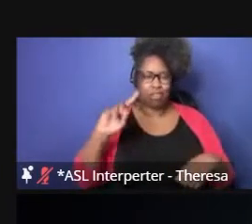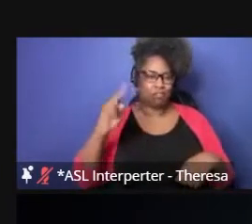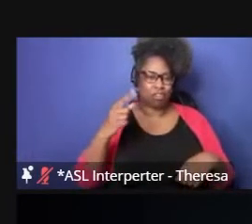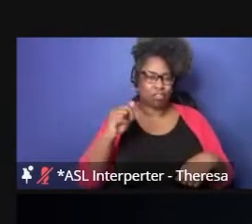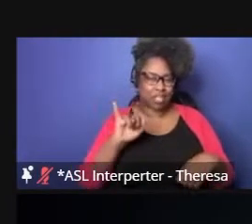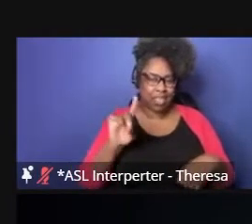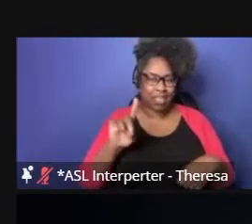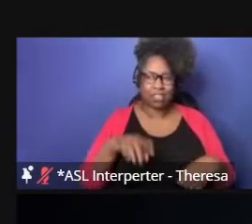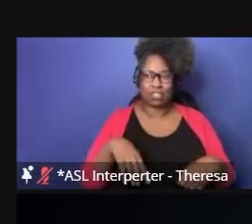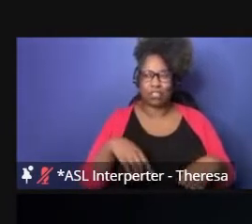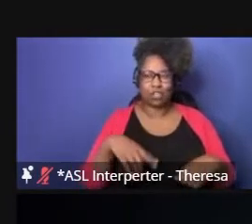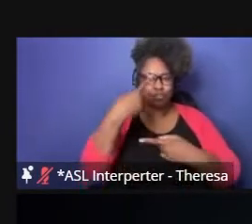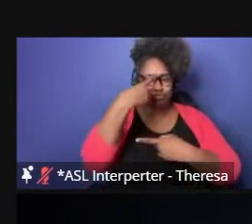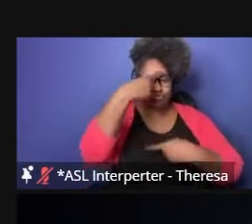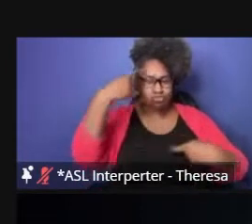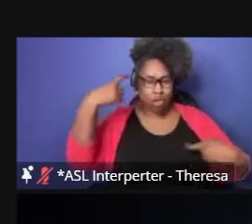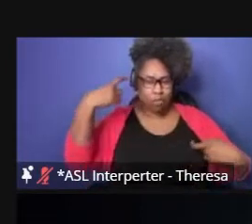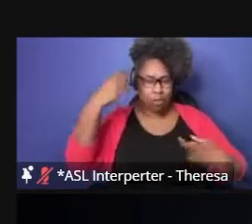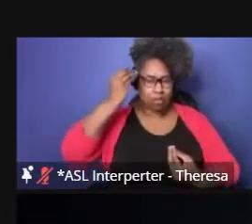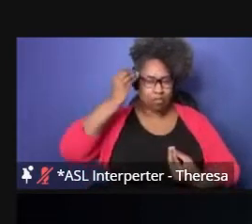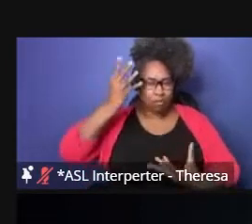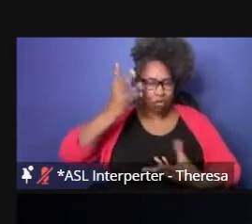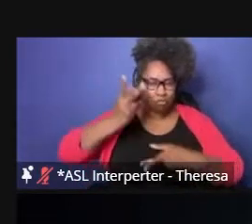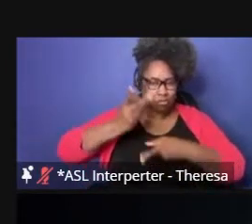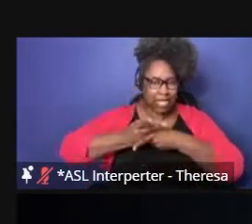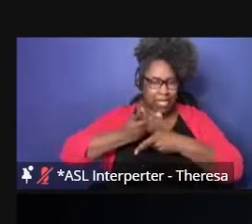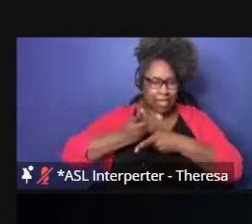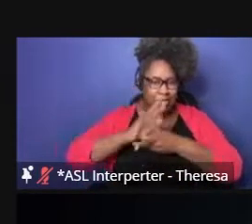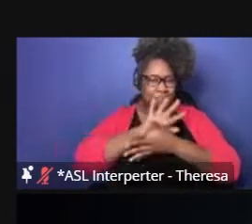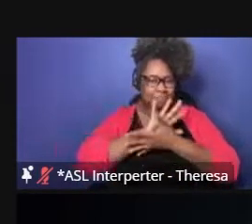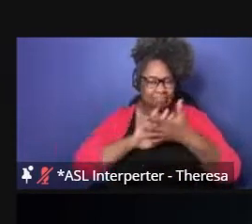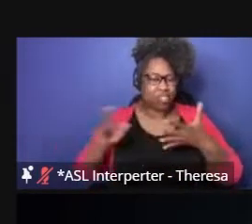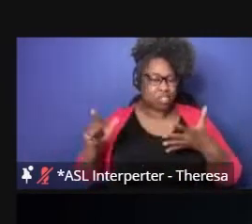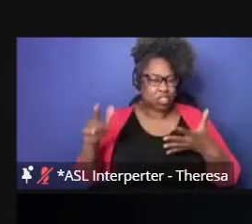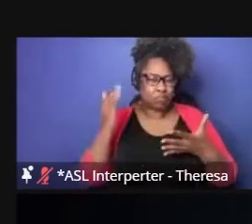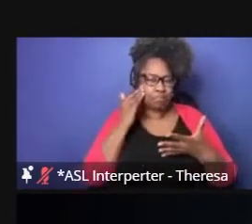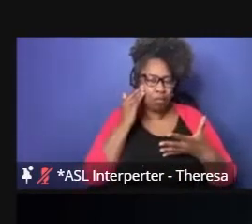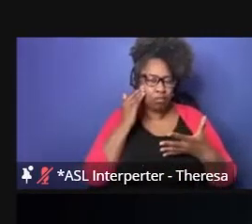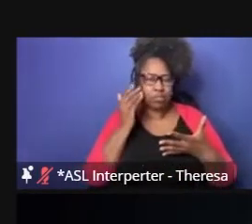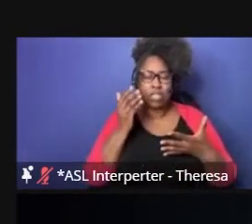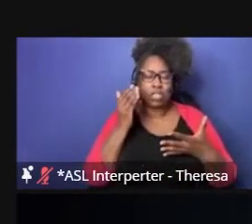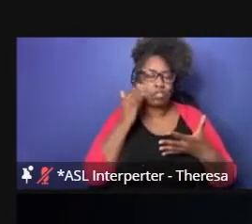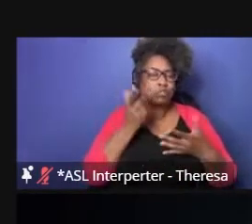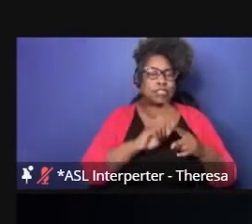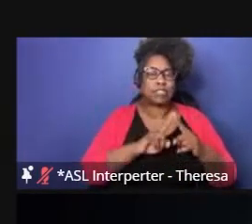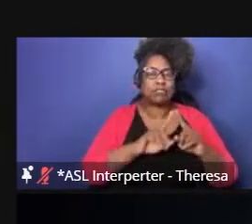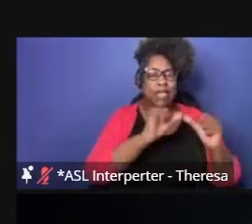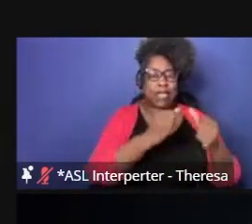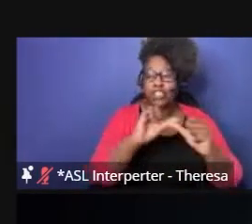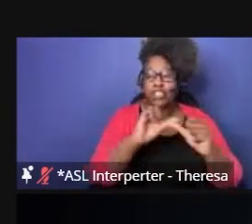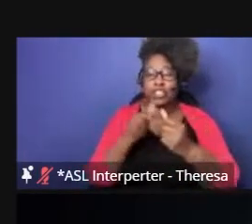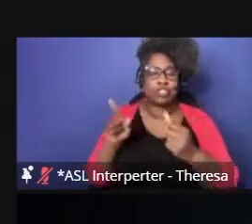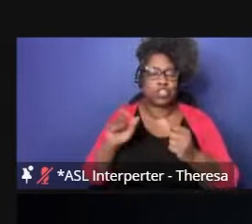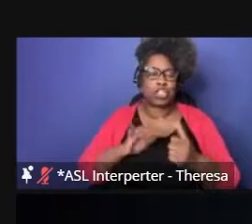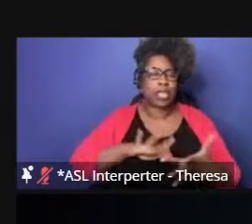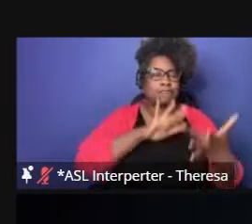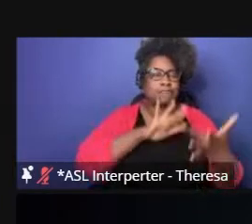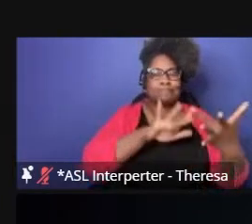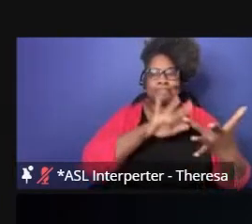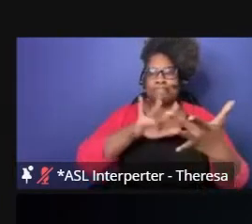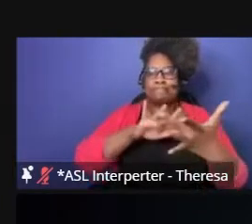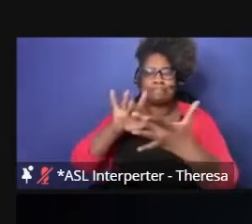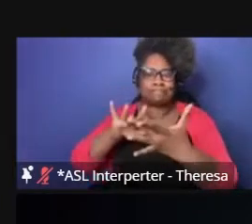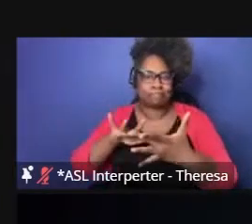trauma-informed care. She just brings all of these elements, and she knows all of these agencies and can reach out